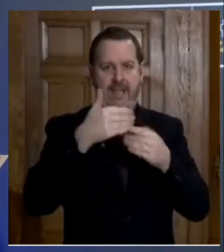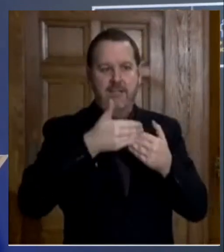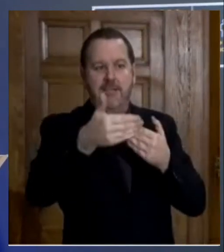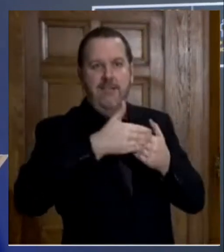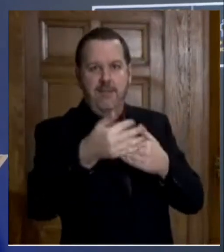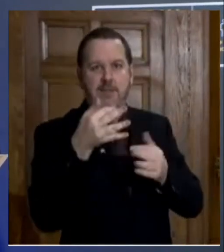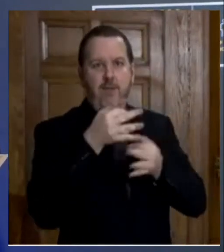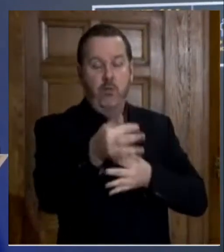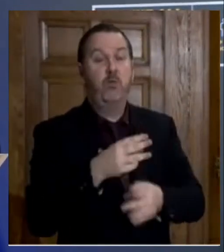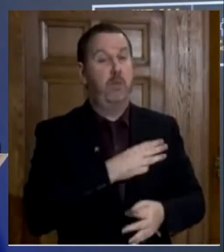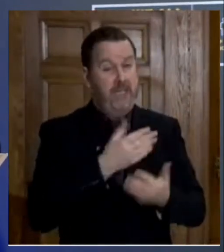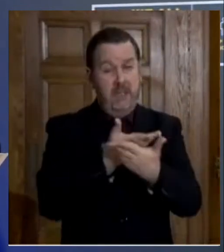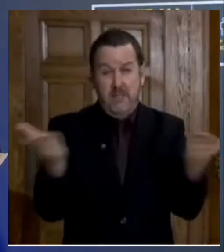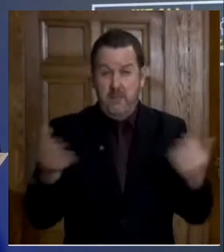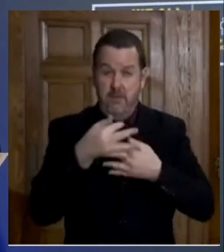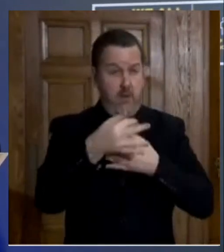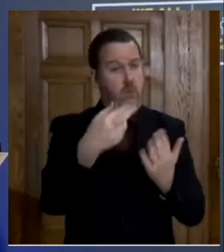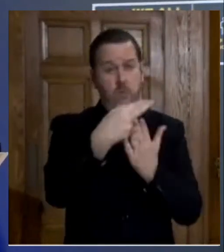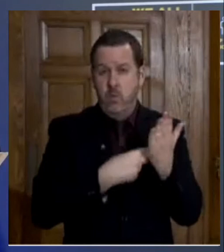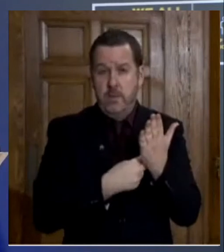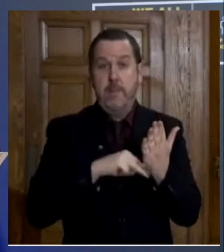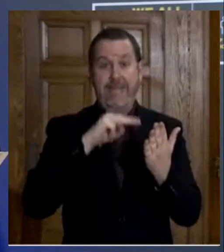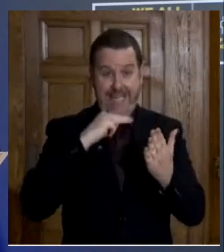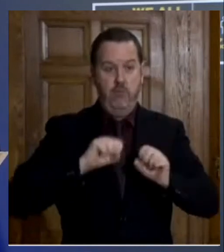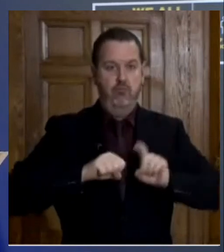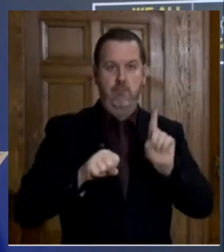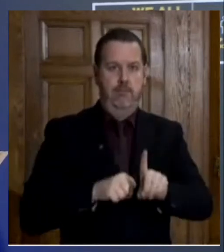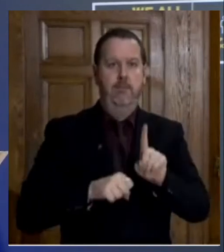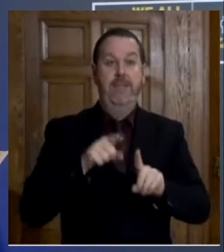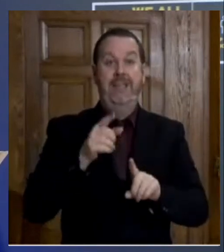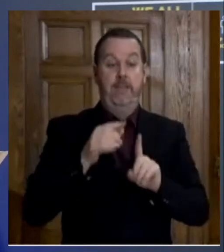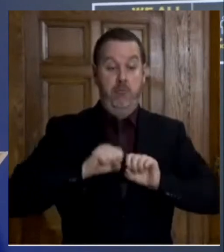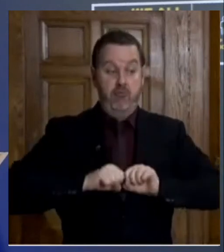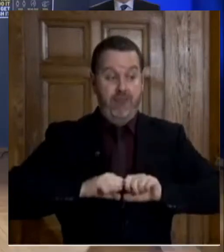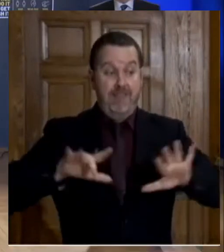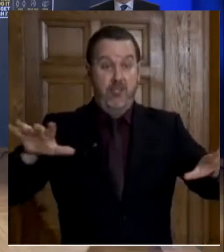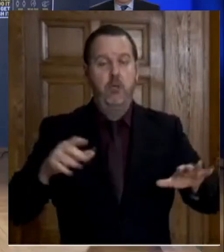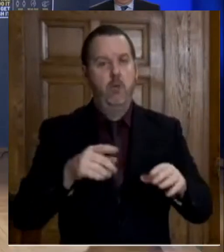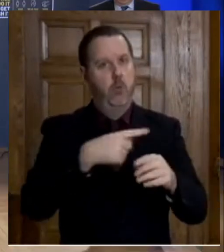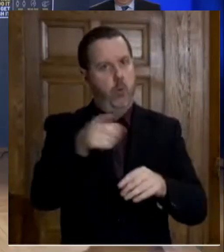know you need to do to cut down the rate of transmission and break those chains of transmission as well.